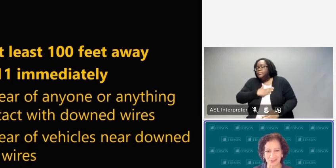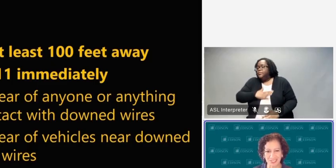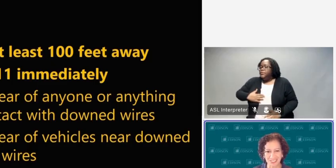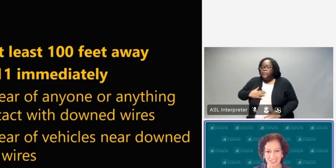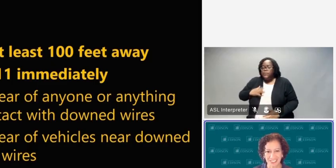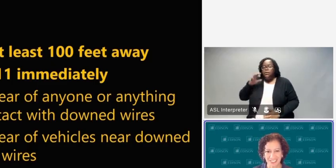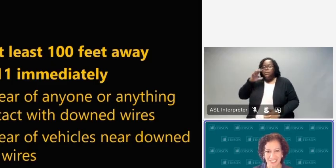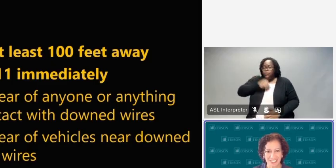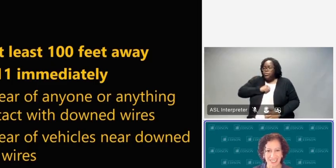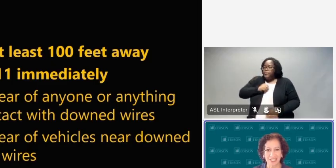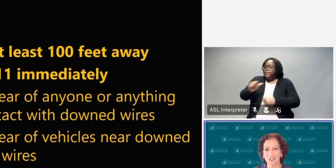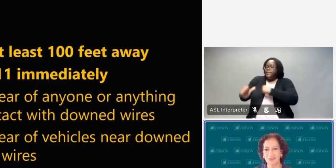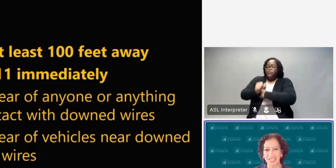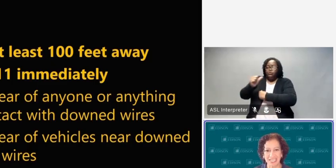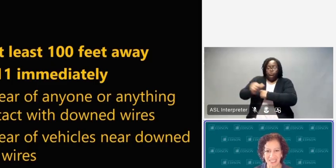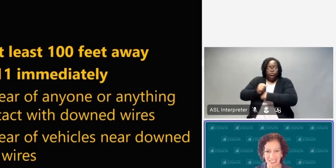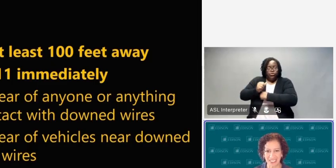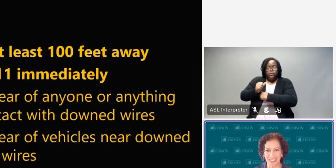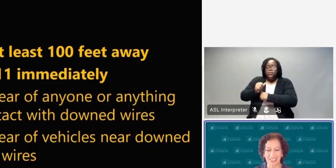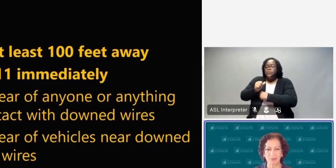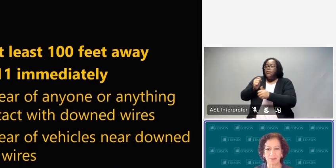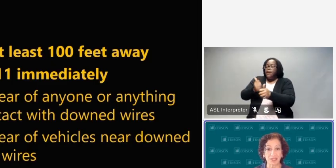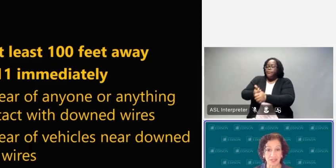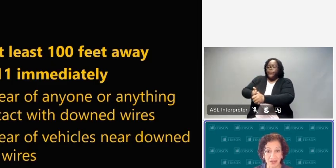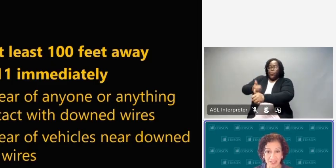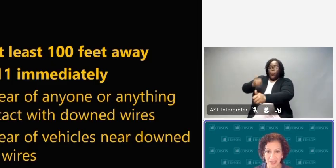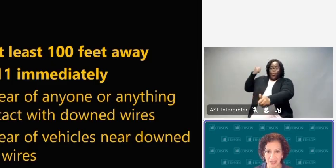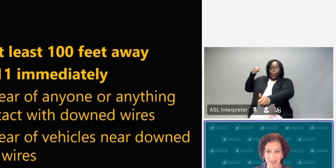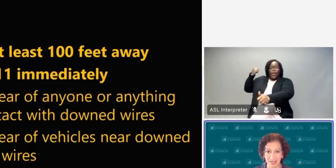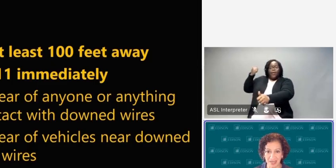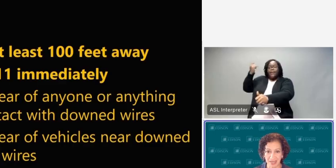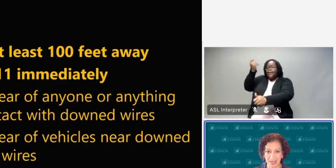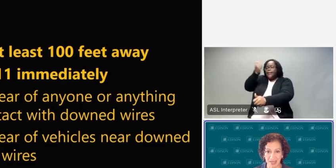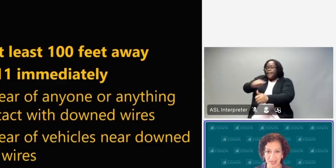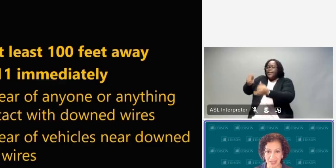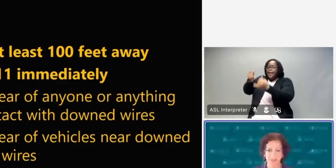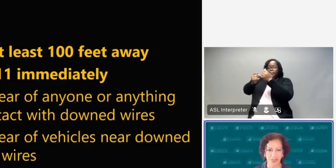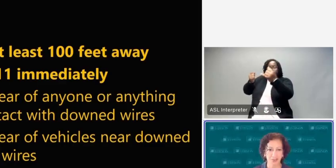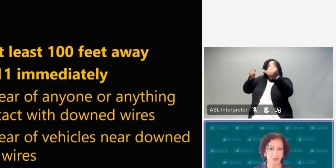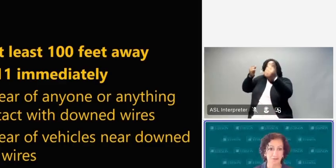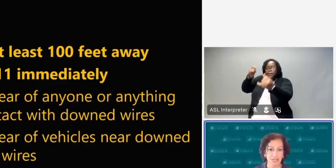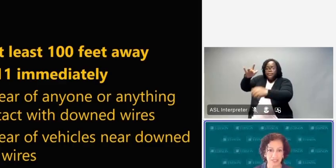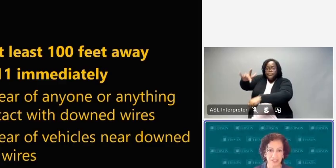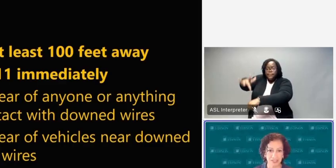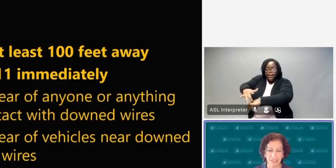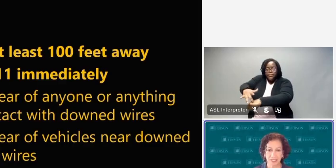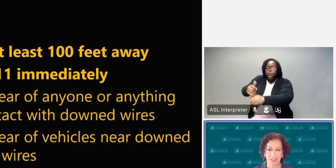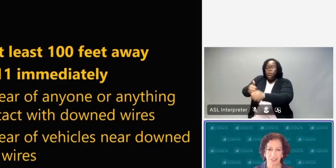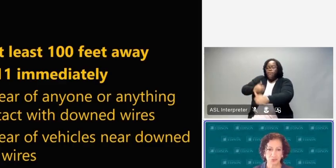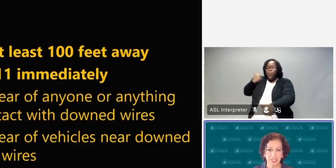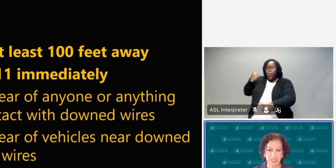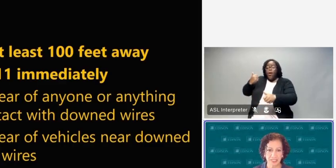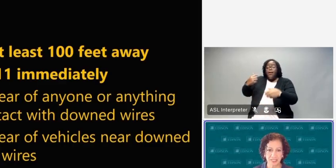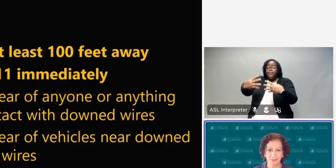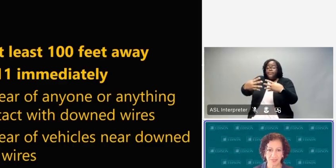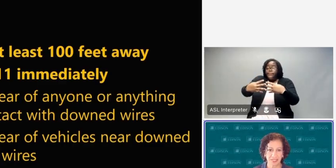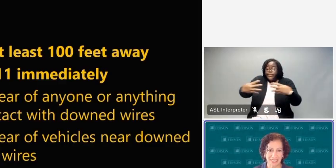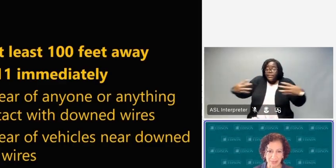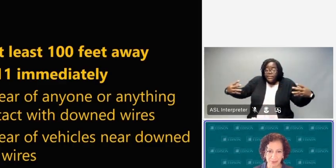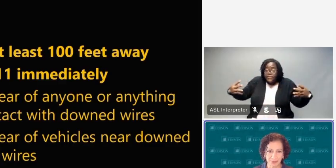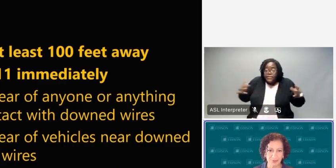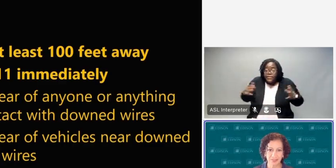energized and dangerous. Stay clear of anything that might be contacting the downed wires, including fences,